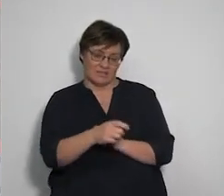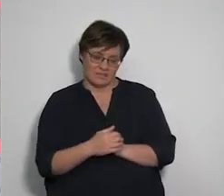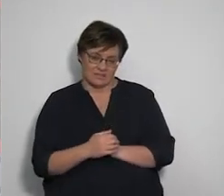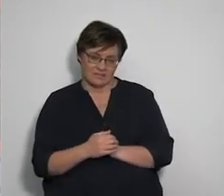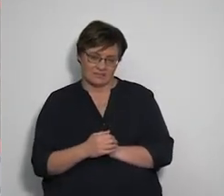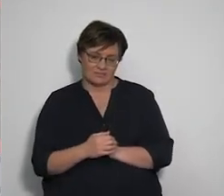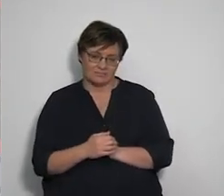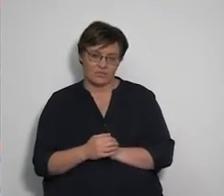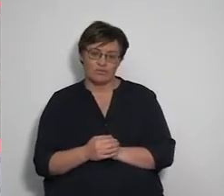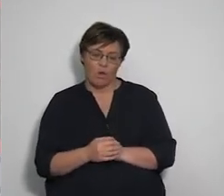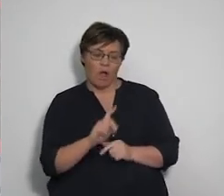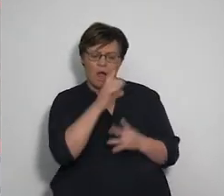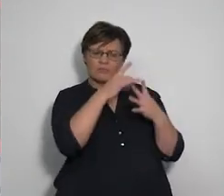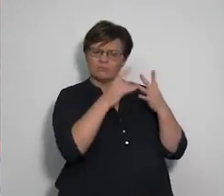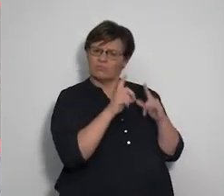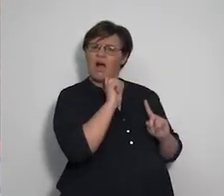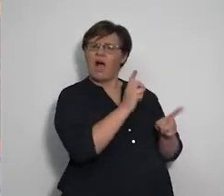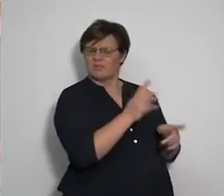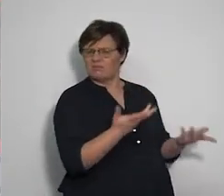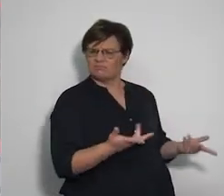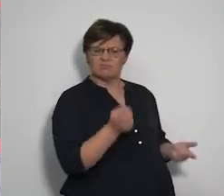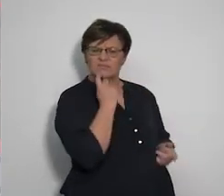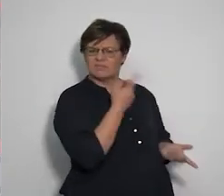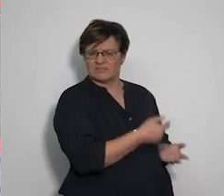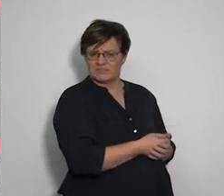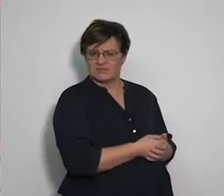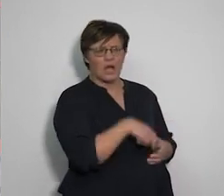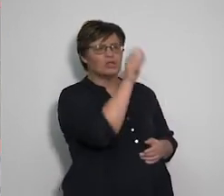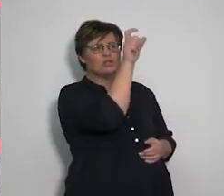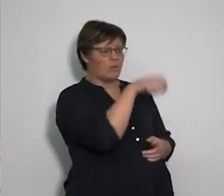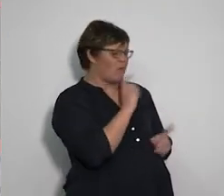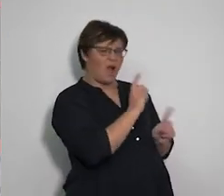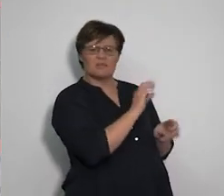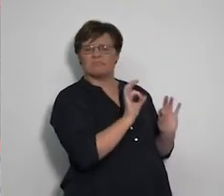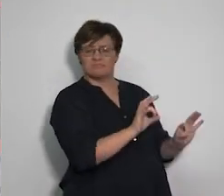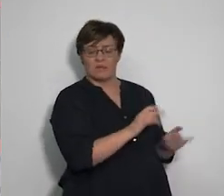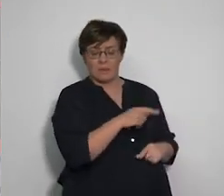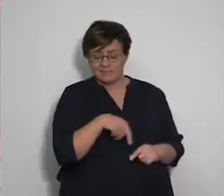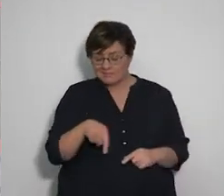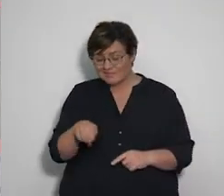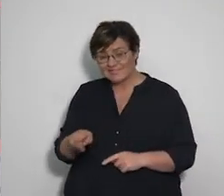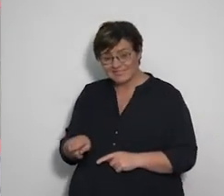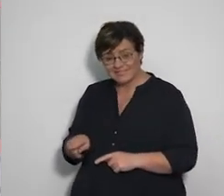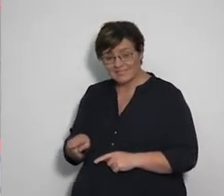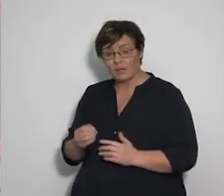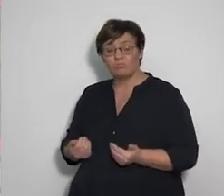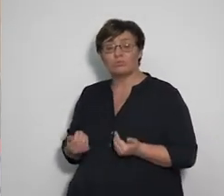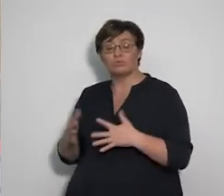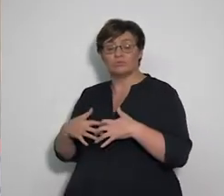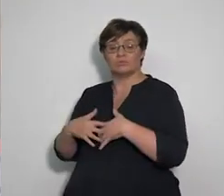skills, you'll find that you can answer the multiple choice questions, you can answer the terminology, but when it comes down